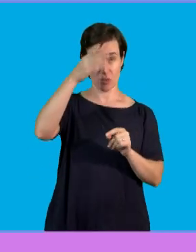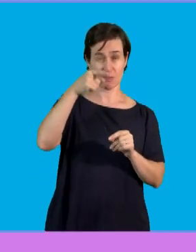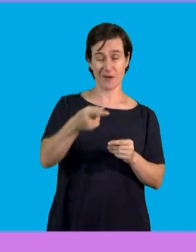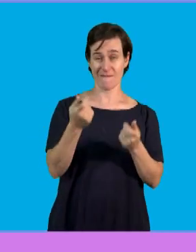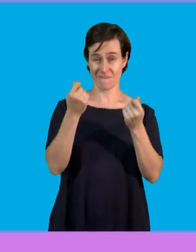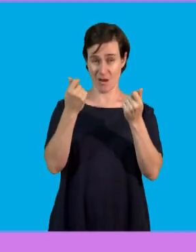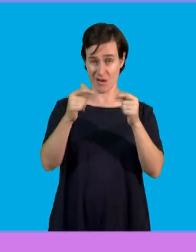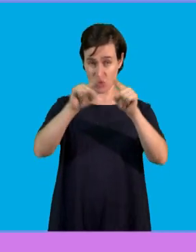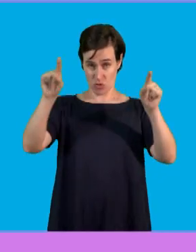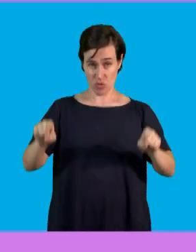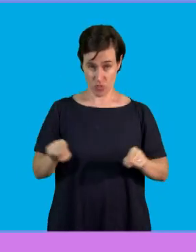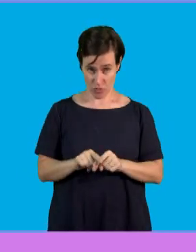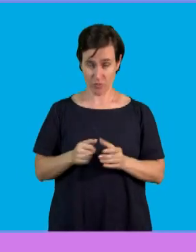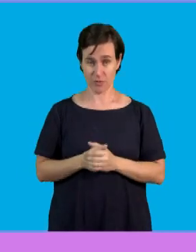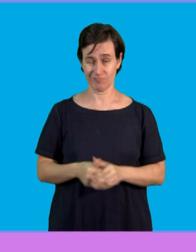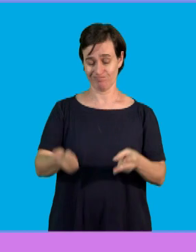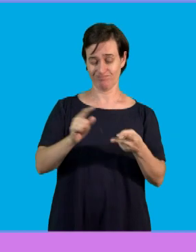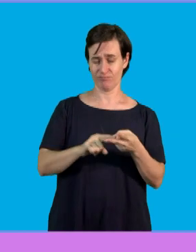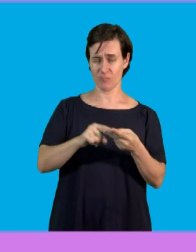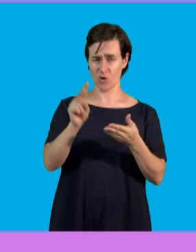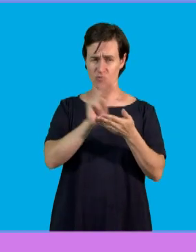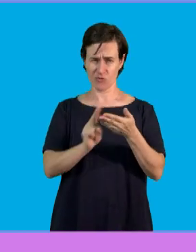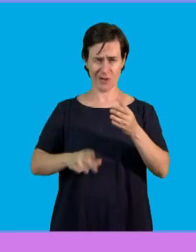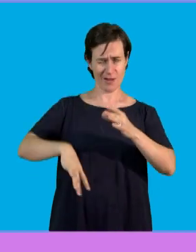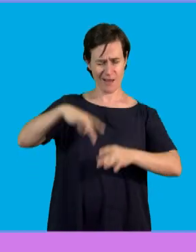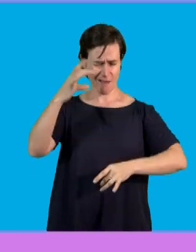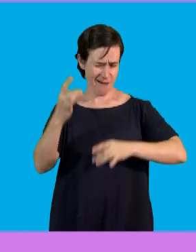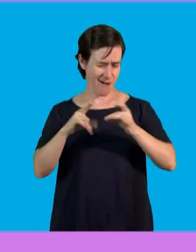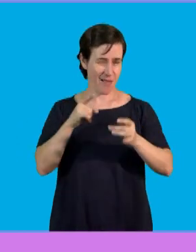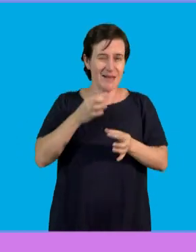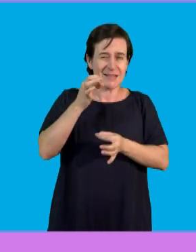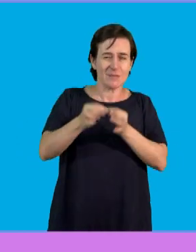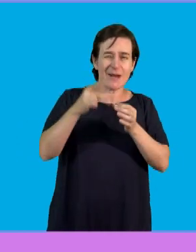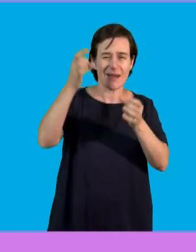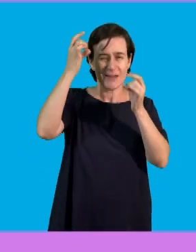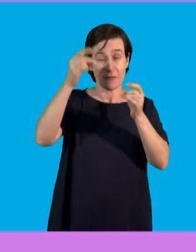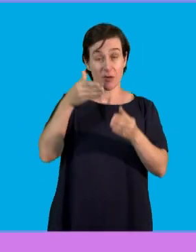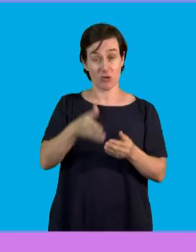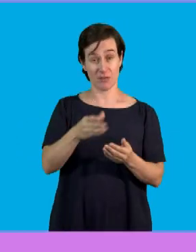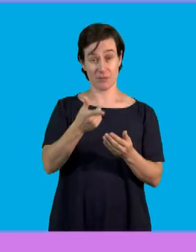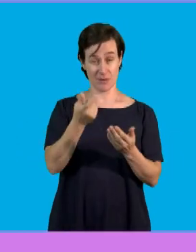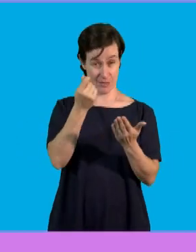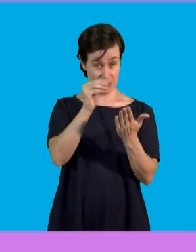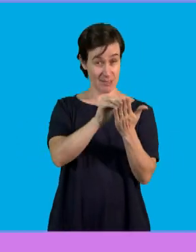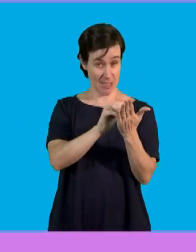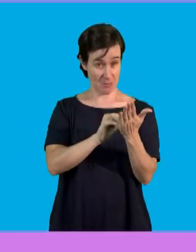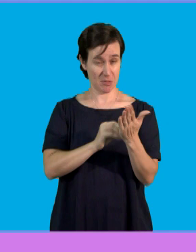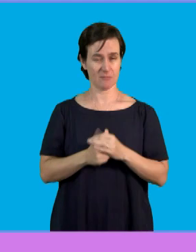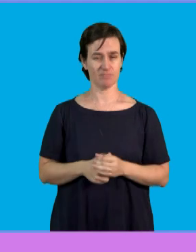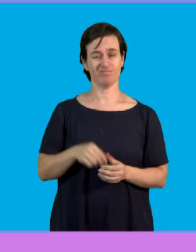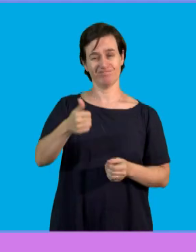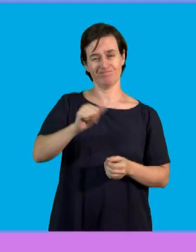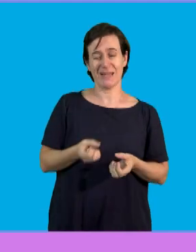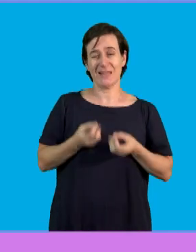concepts in a financial document. Read, analyze, and interpret information in a statement